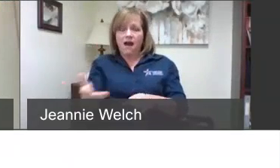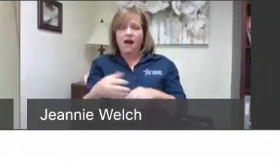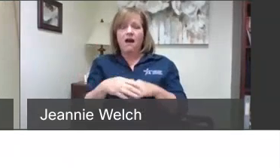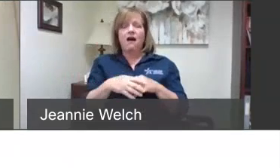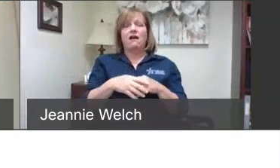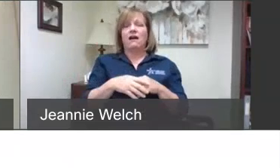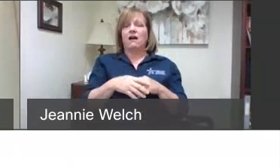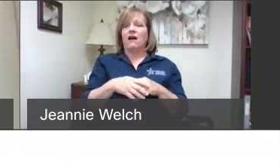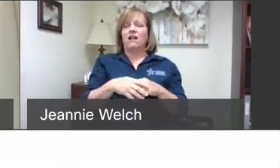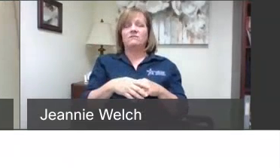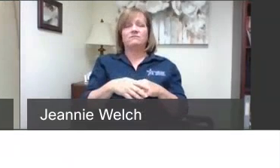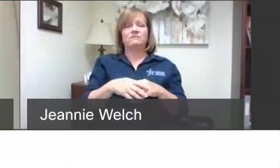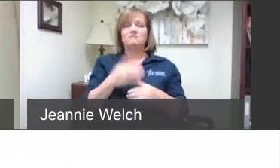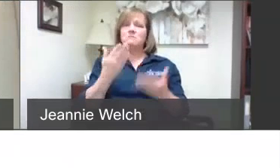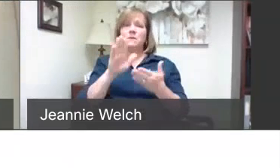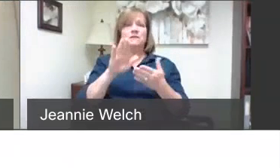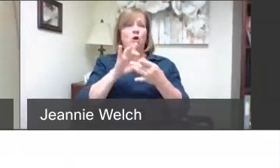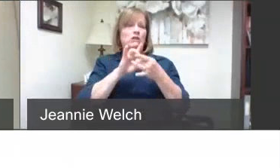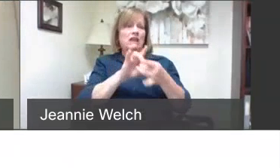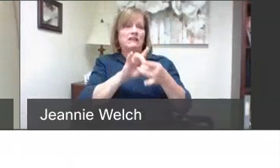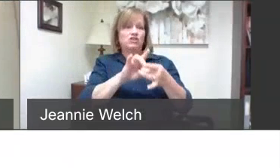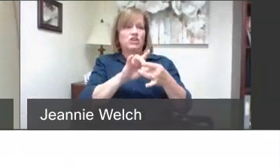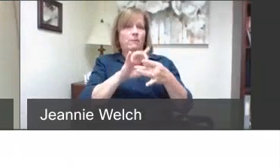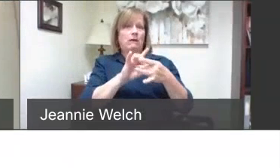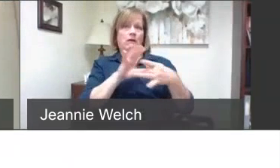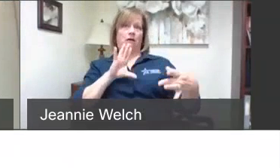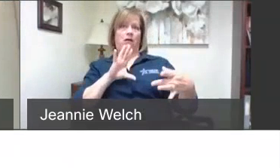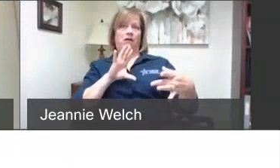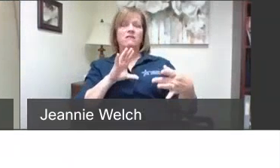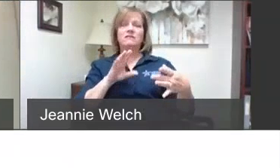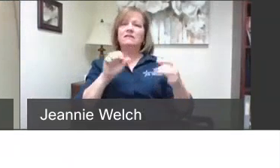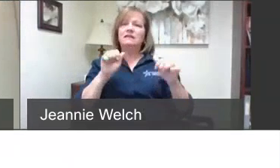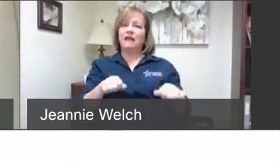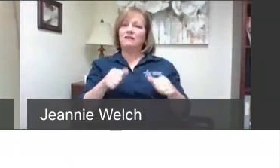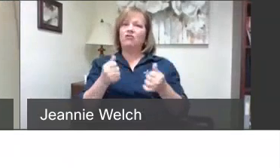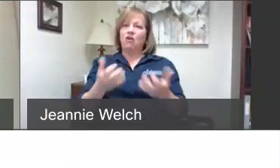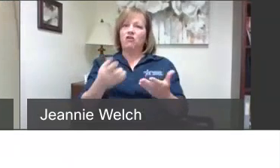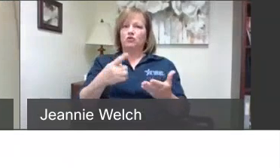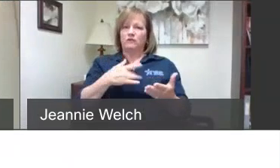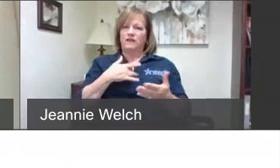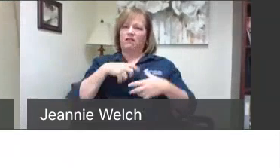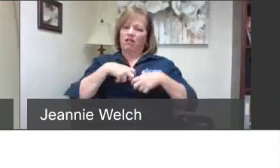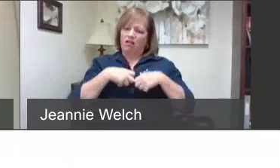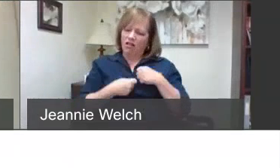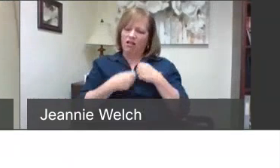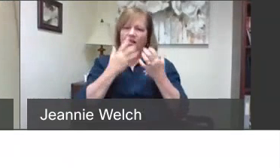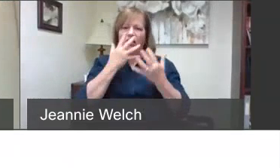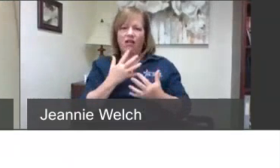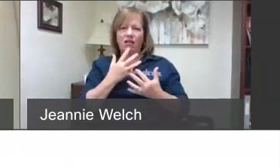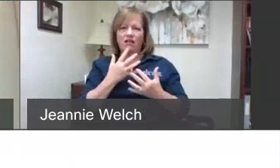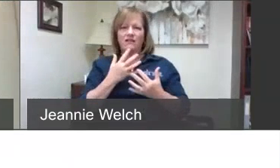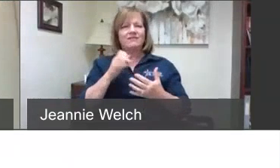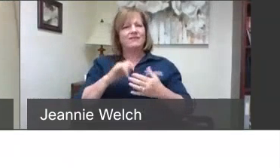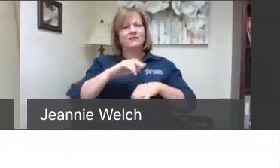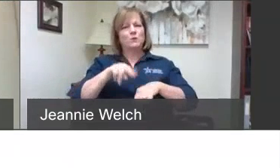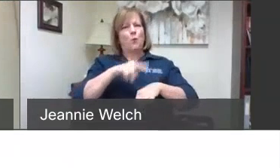that, loss of just normalcy. In this pandemic, a lot of things have changed. And so normalcy is one of those things that we